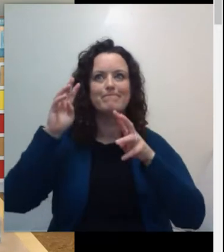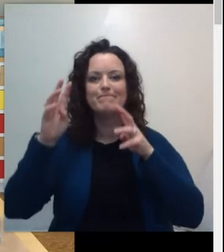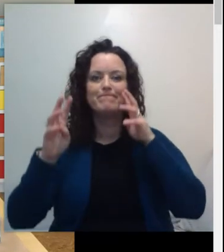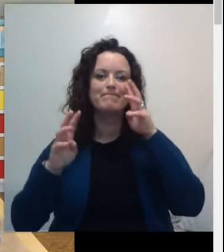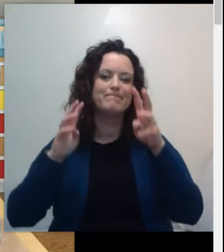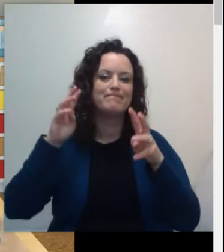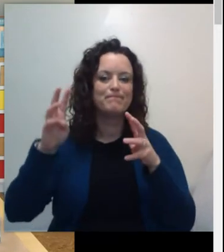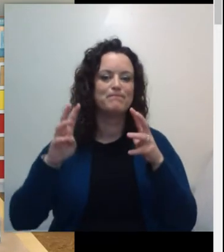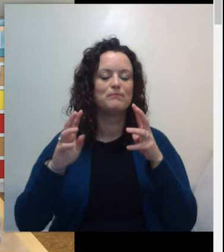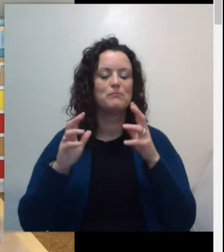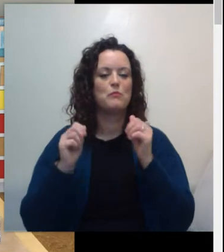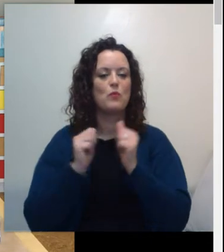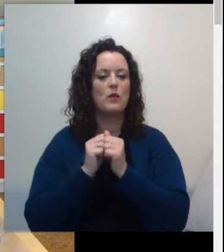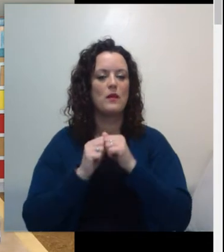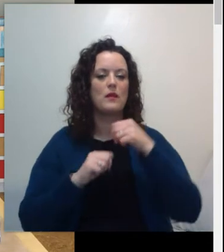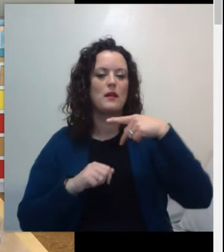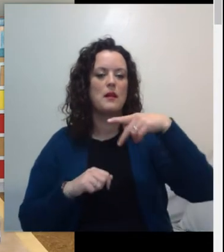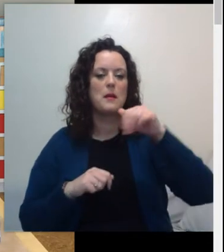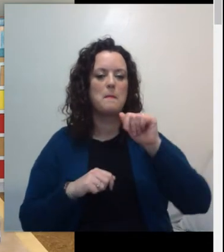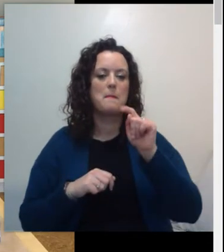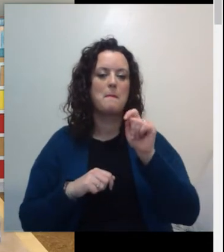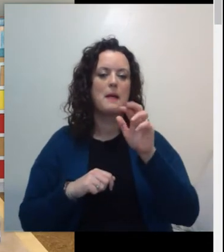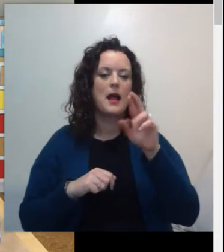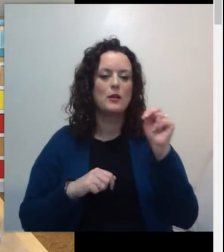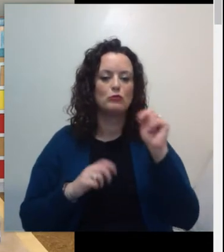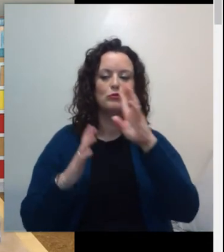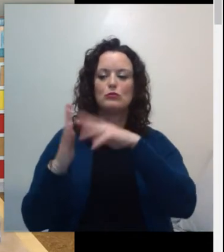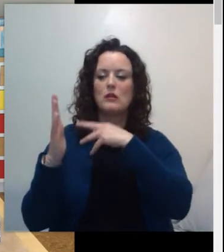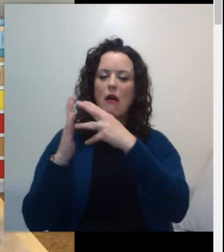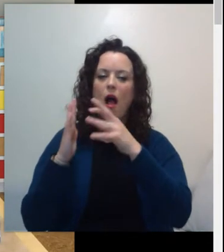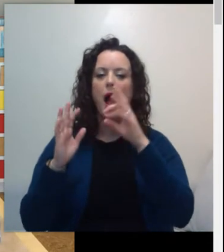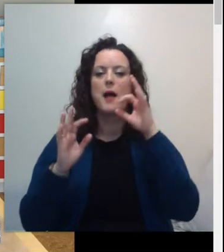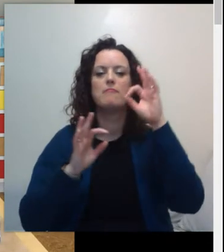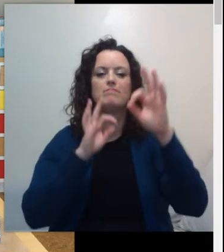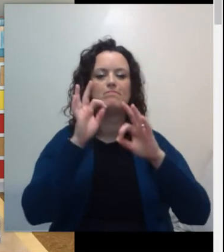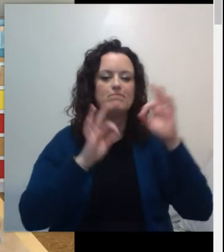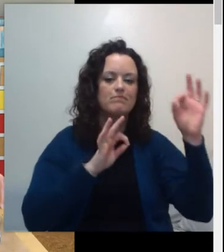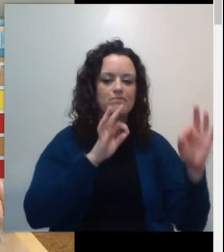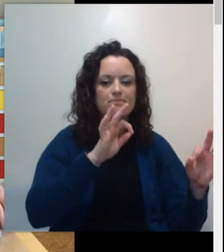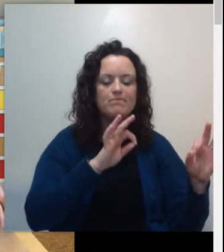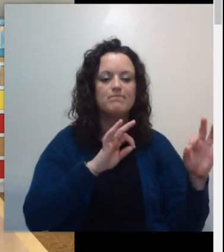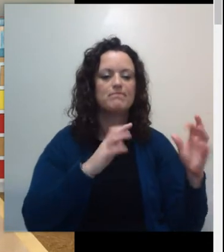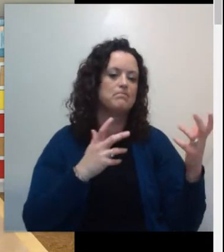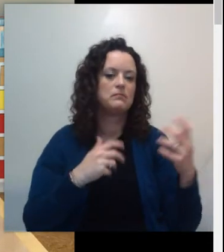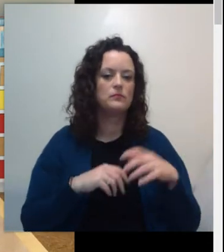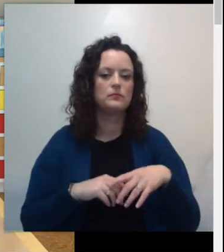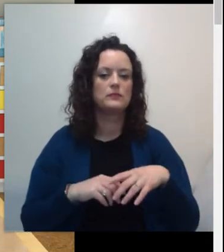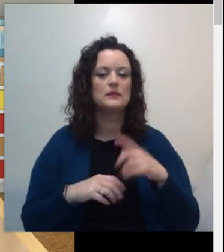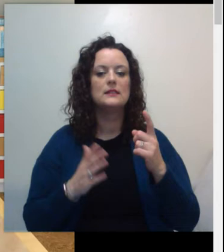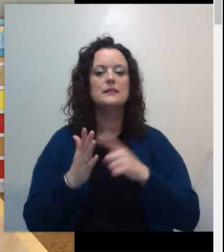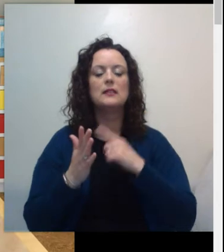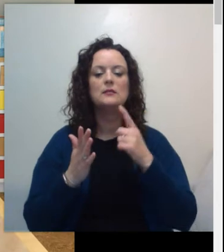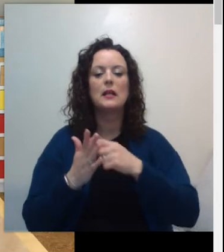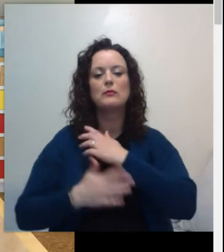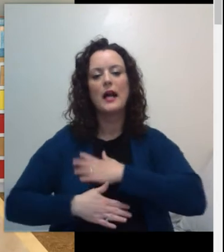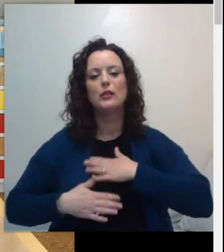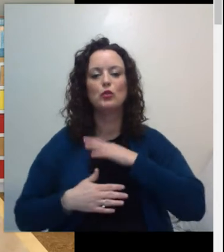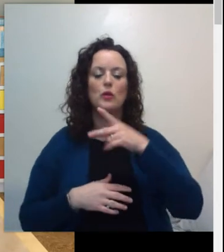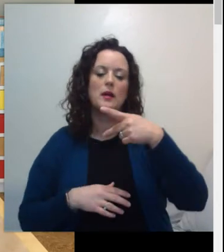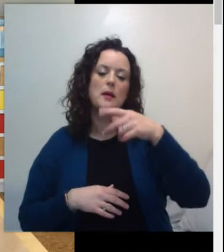get patterns. And sometimes I like to just doodle patterns all by themselves